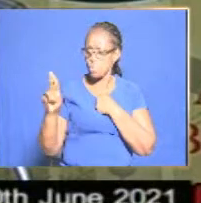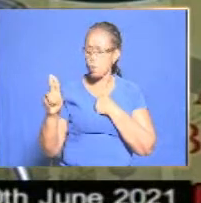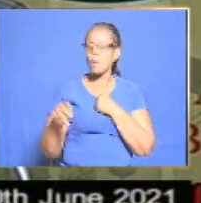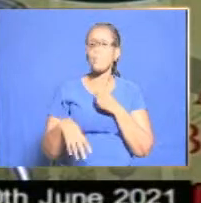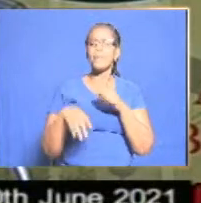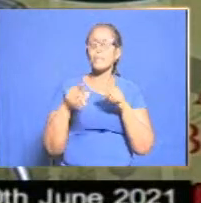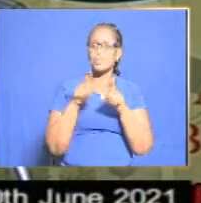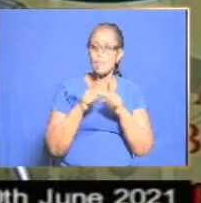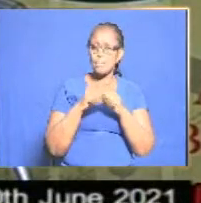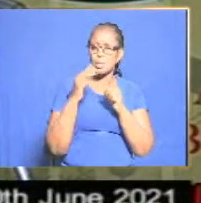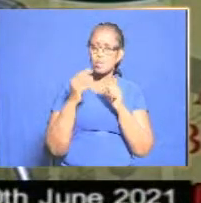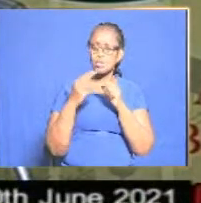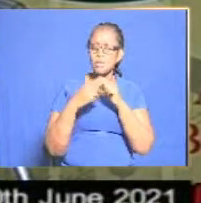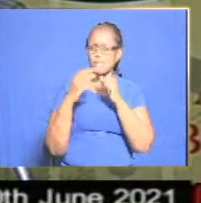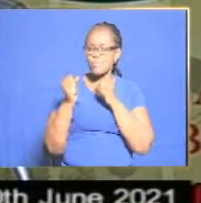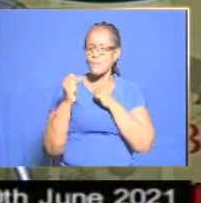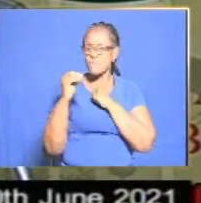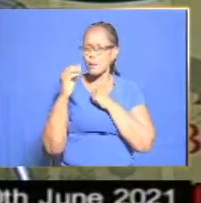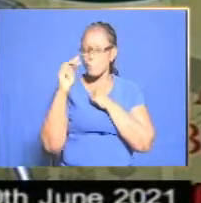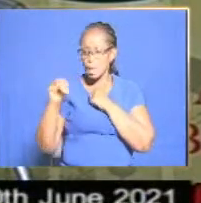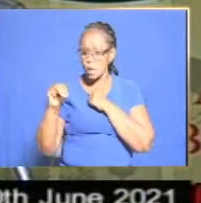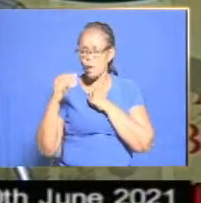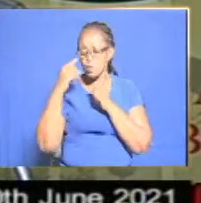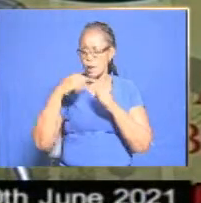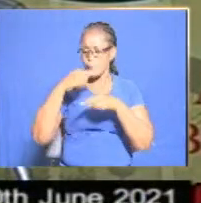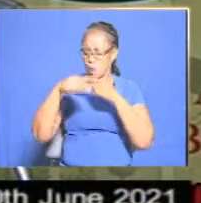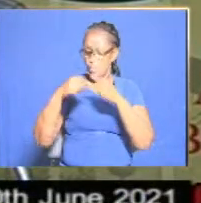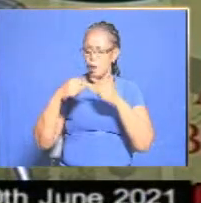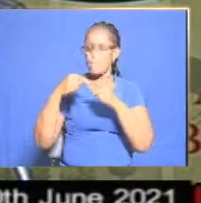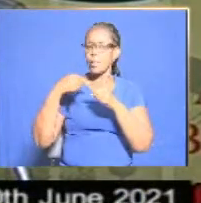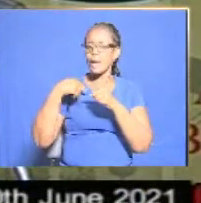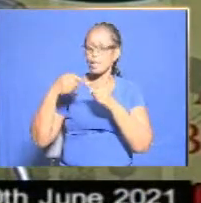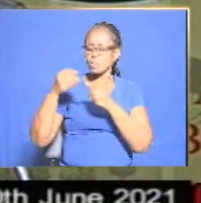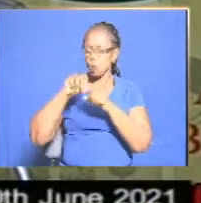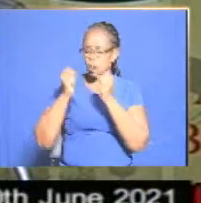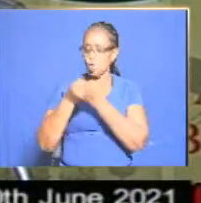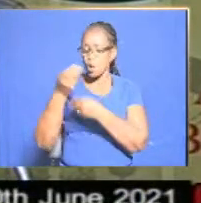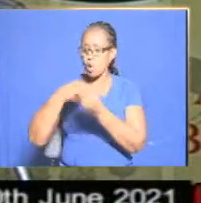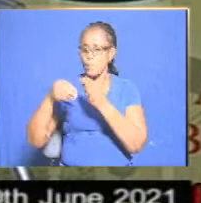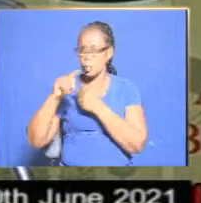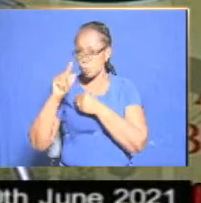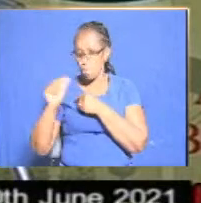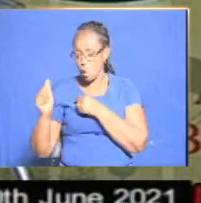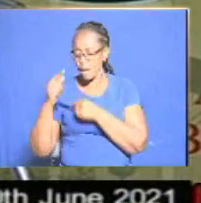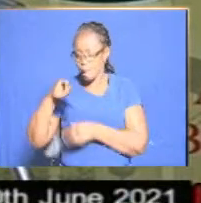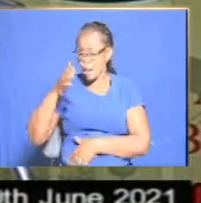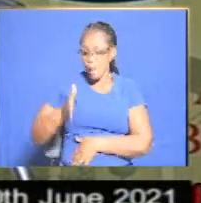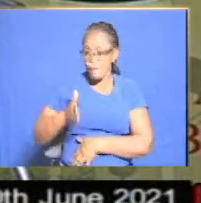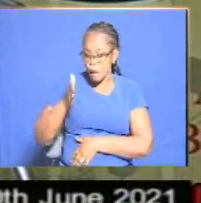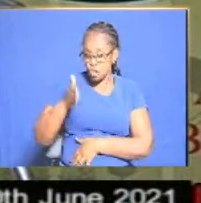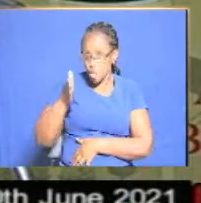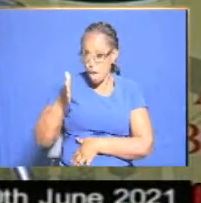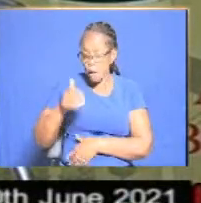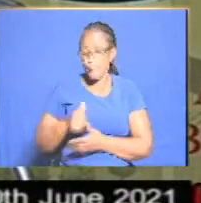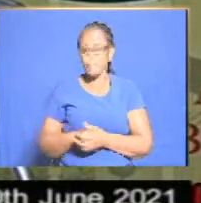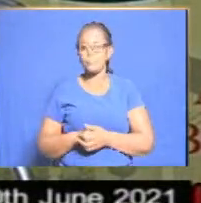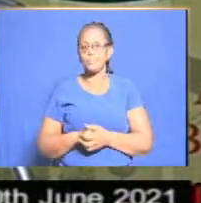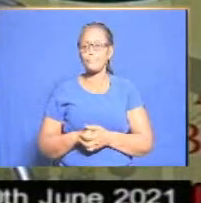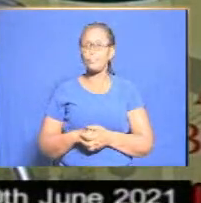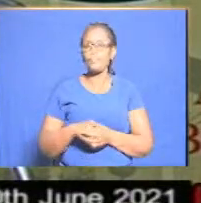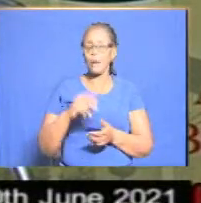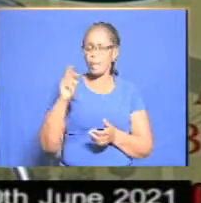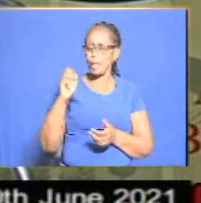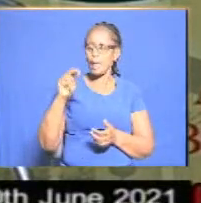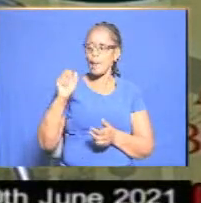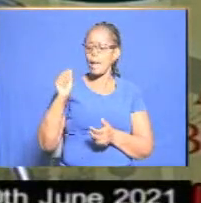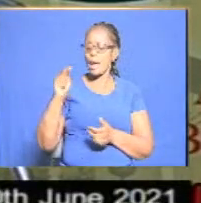₱350 million for development of the Special Economic Zone, Textile Park in Naivasha, Kenani Leather Industrial